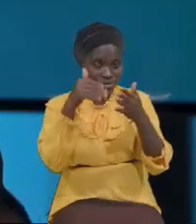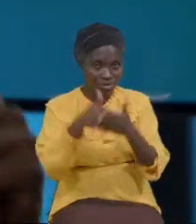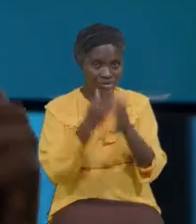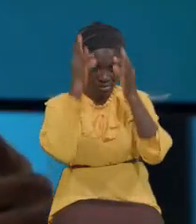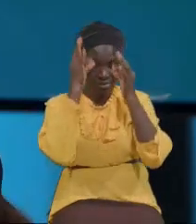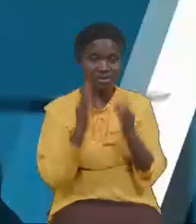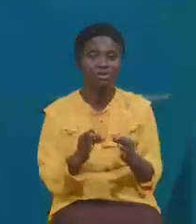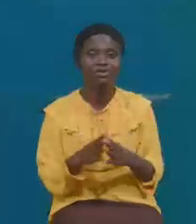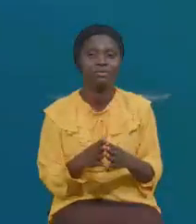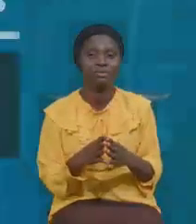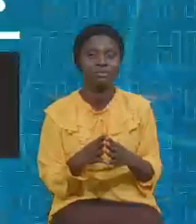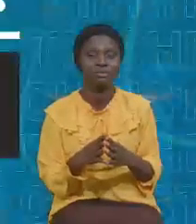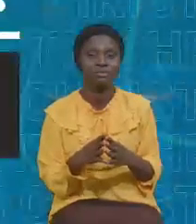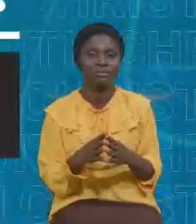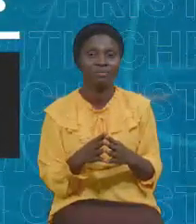online,